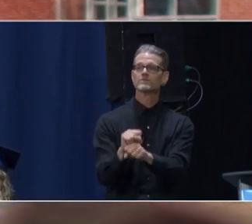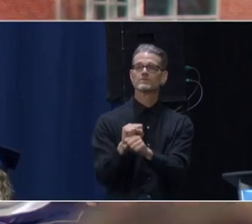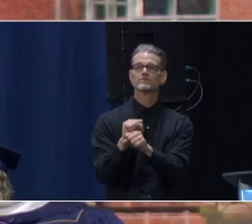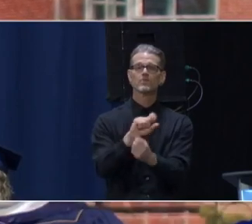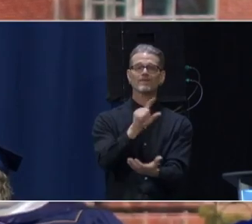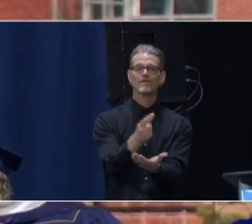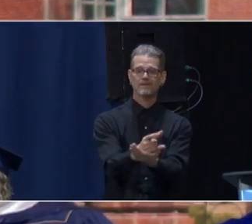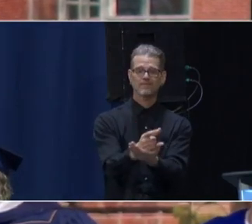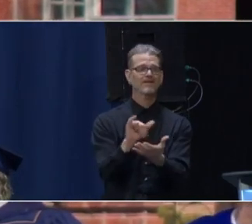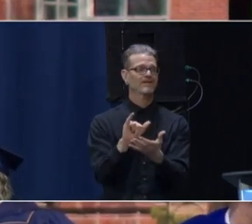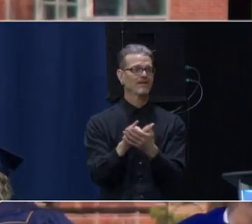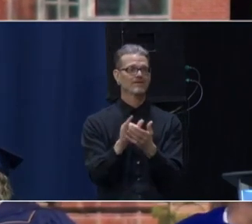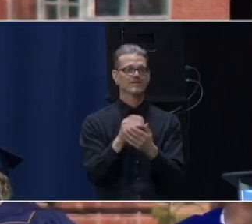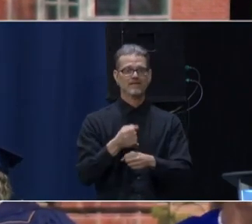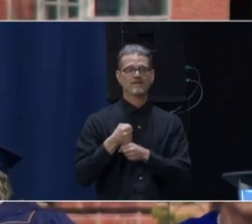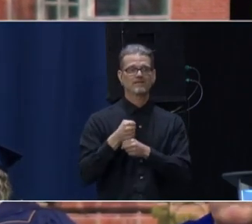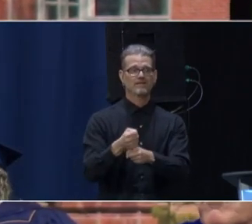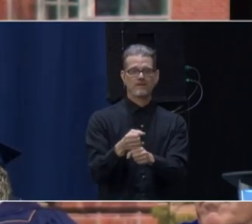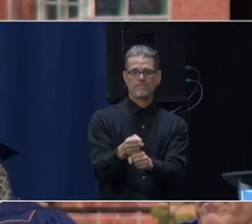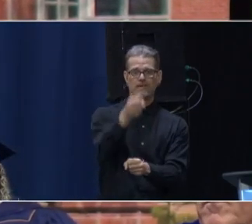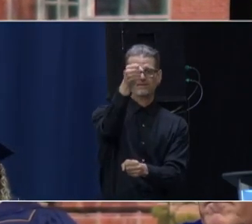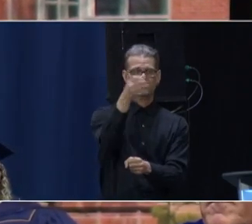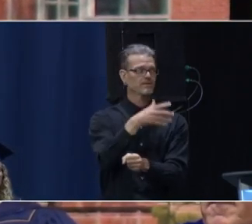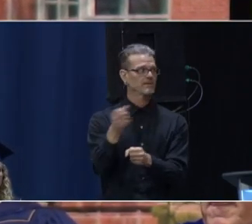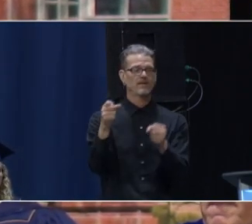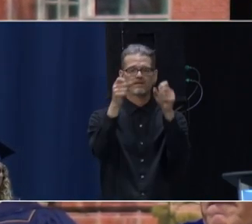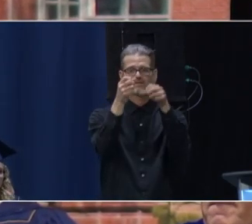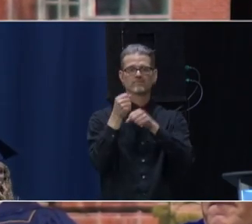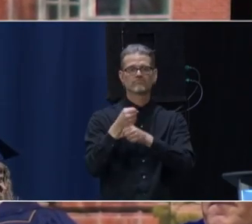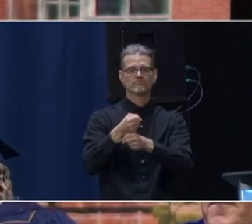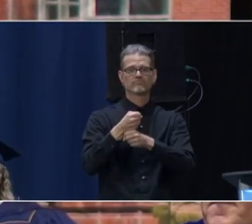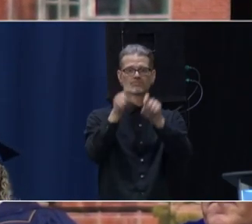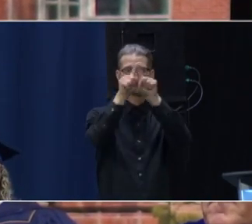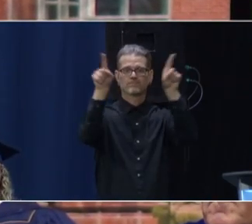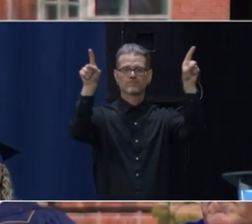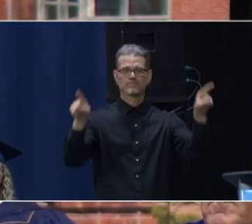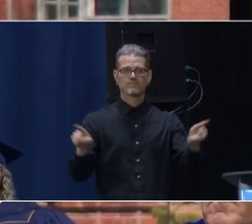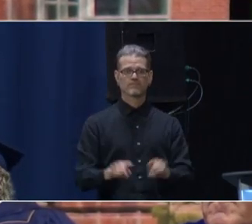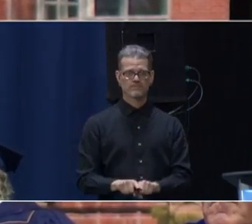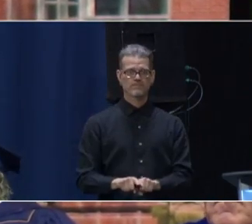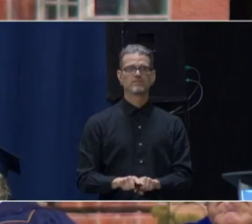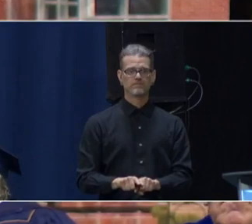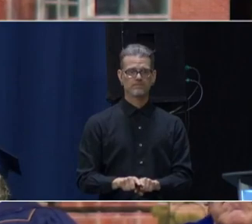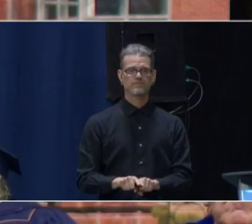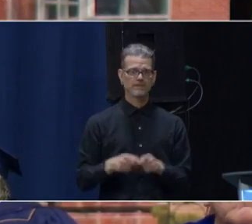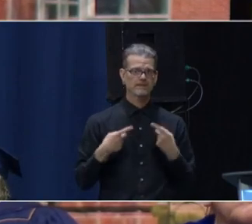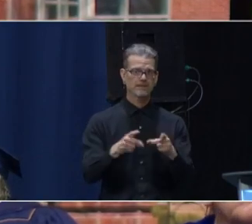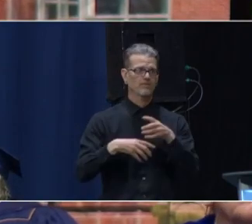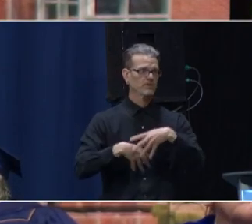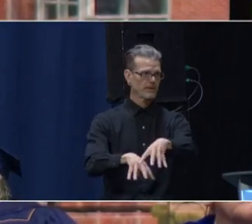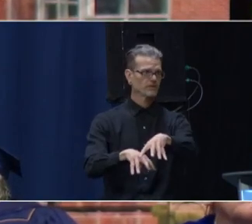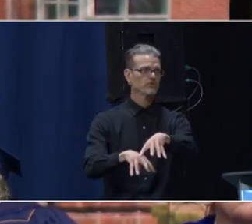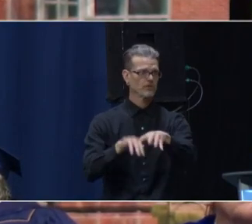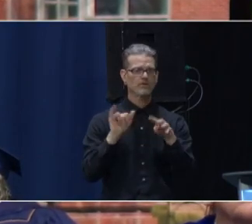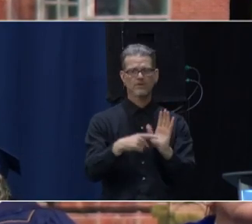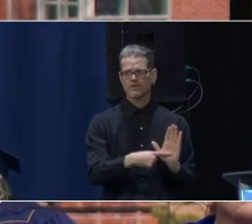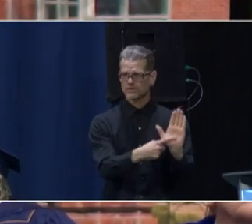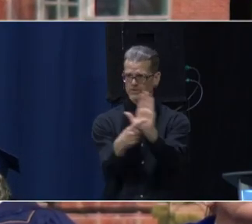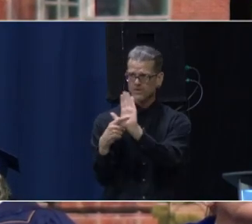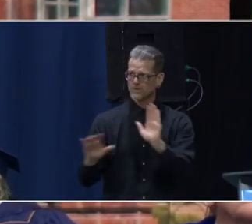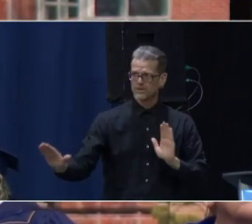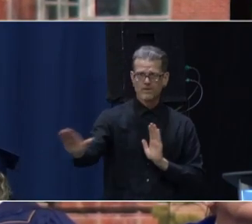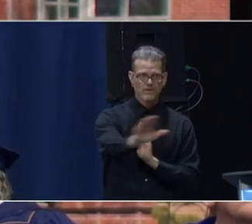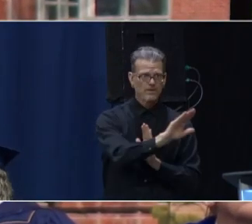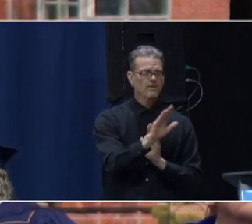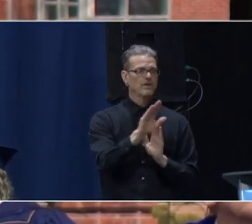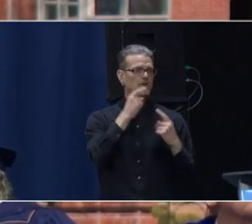is the presentation of the mace and the college banners during the processional. These items symbolize the graduates' accomplishments and